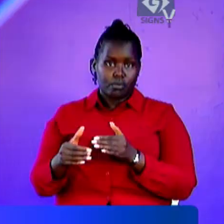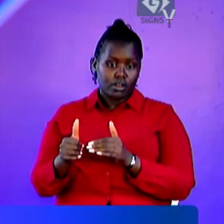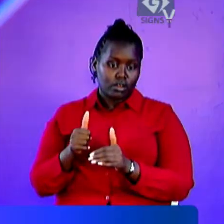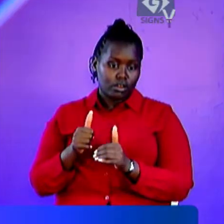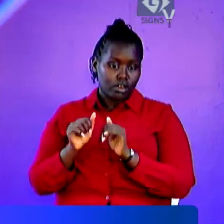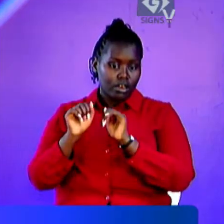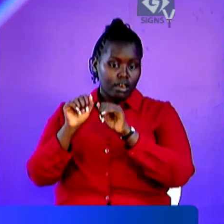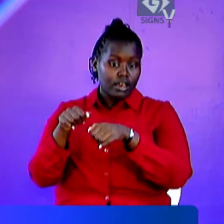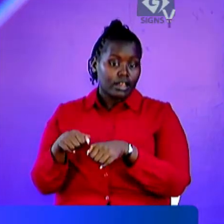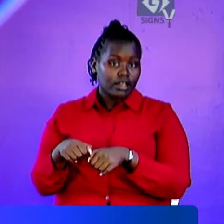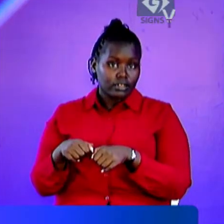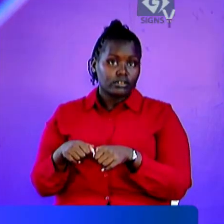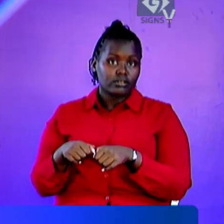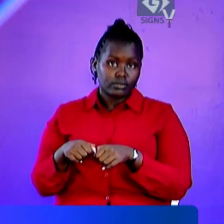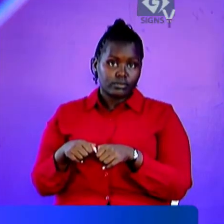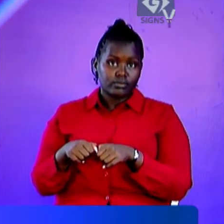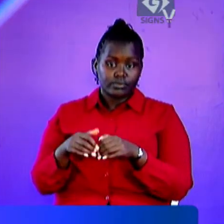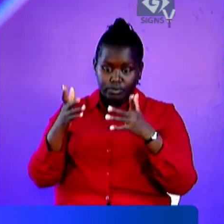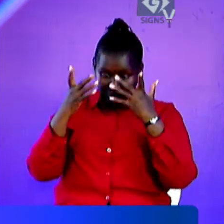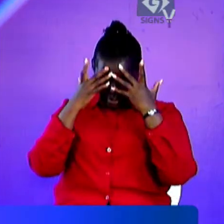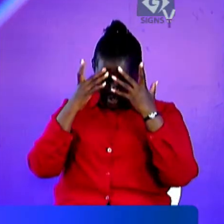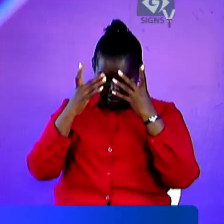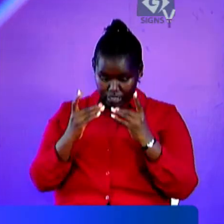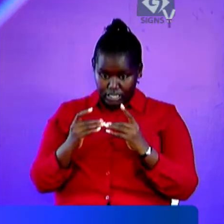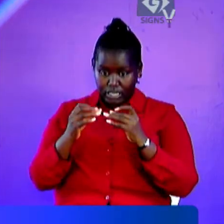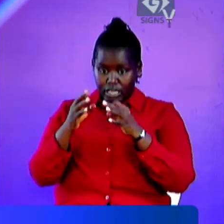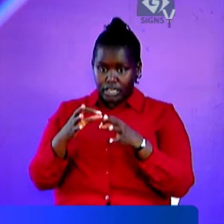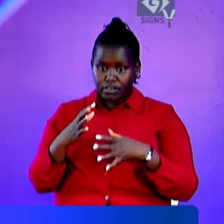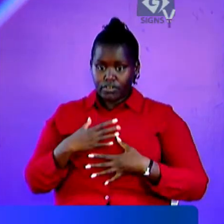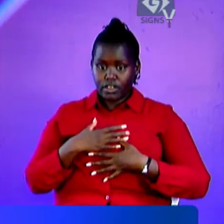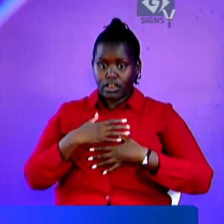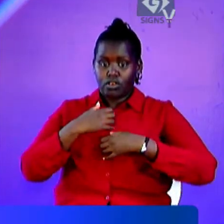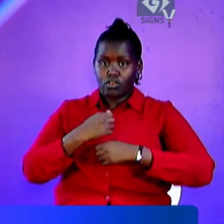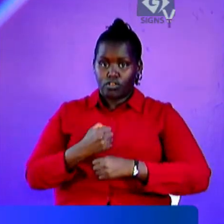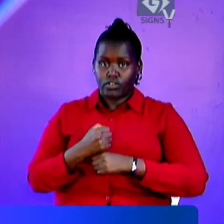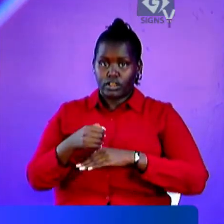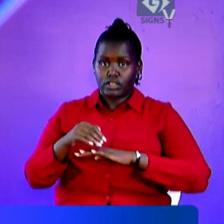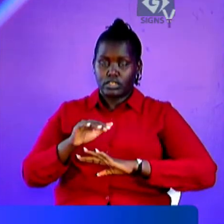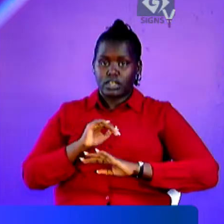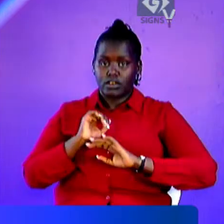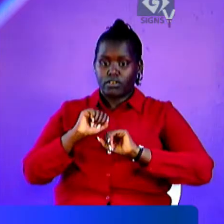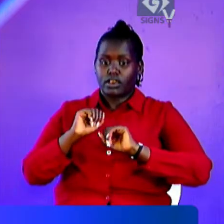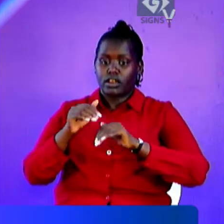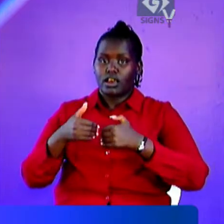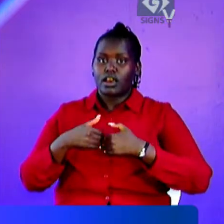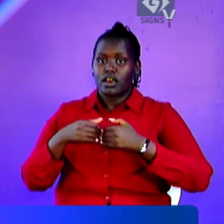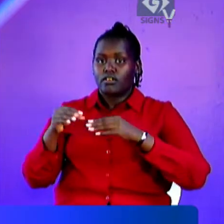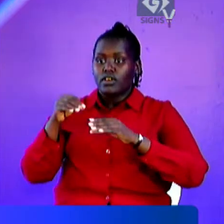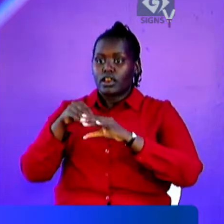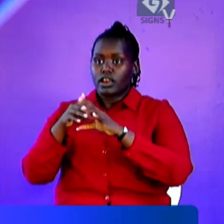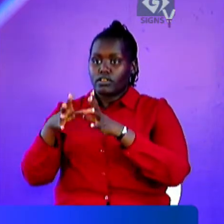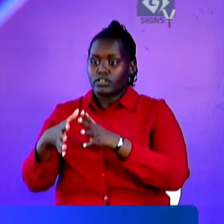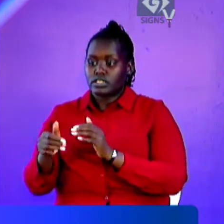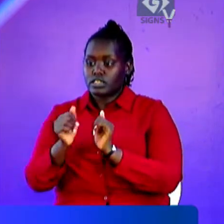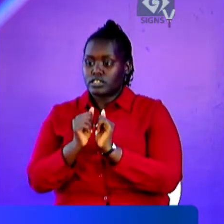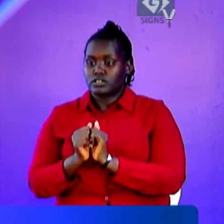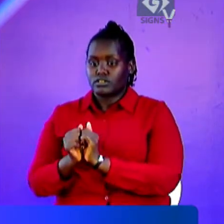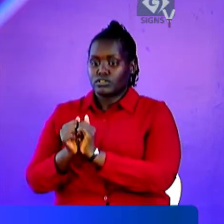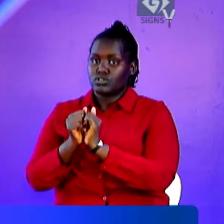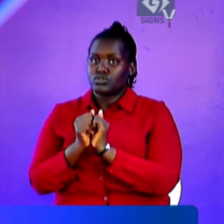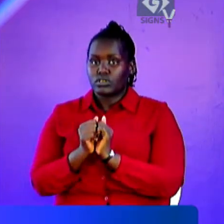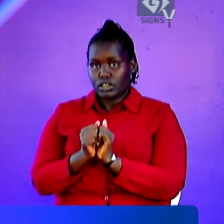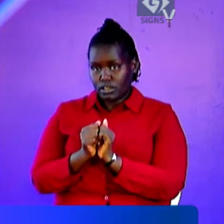can actually decide, if they are confident enough that they can bring investors together into a pool of money or into a